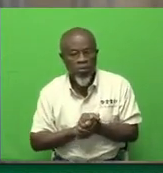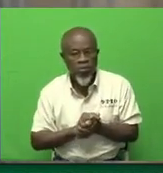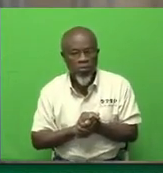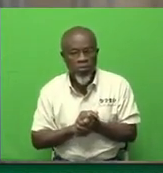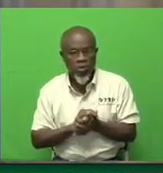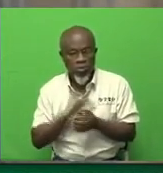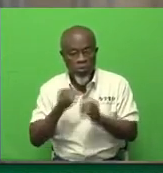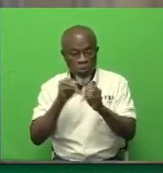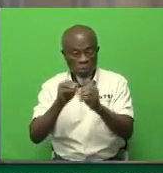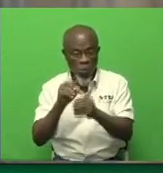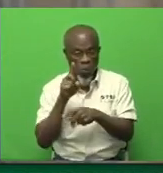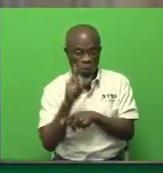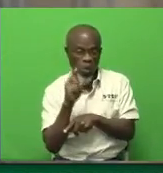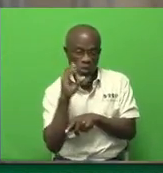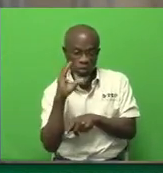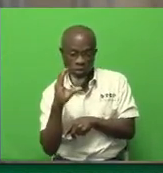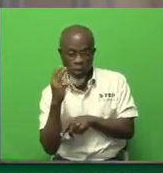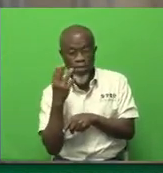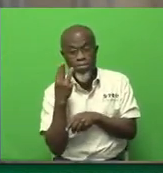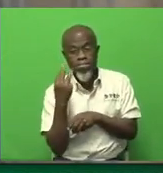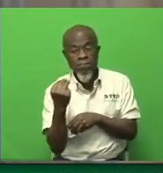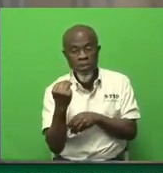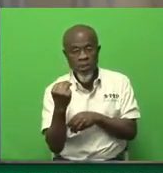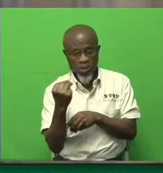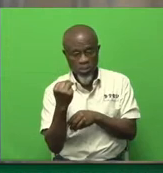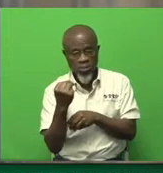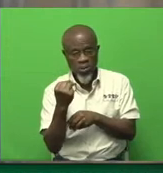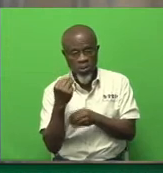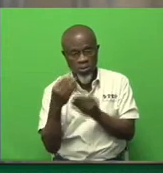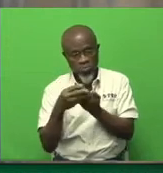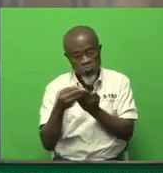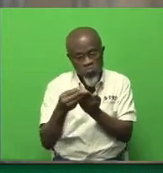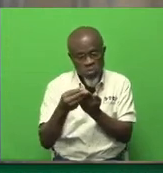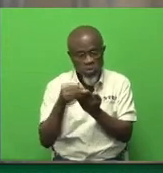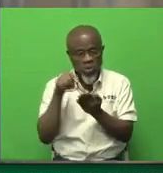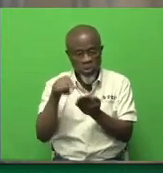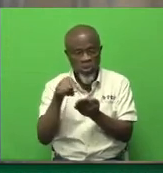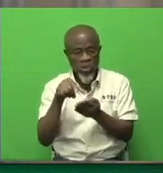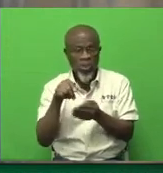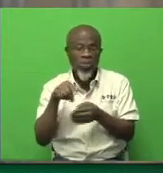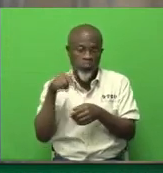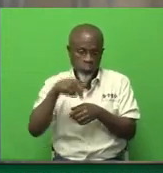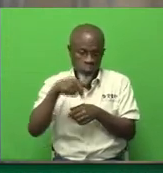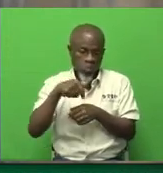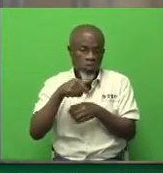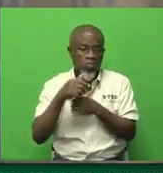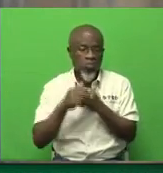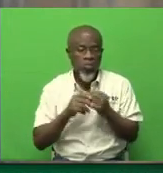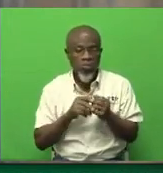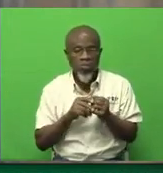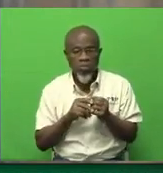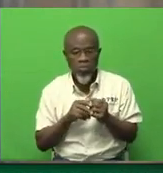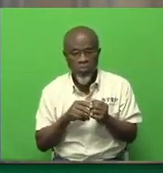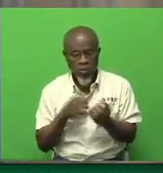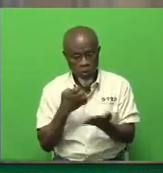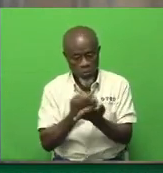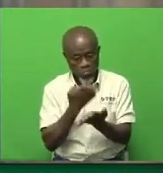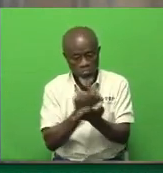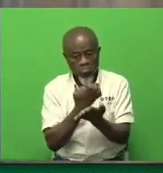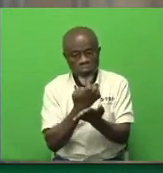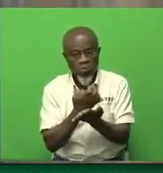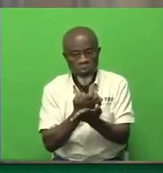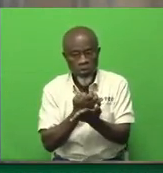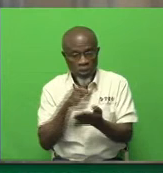into the domestic economy every month for the last two years and this the minister tells he claims